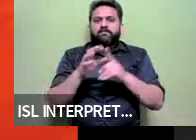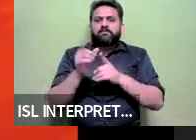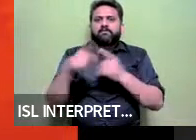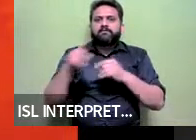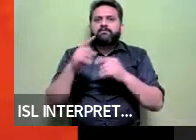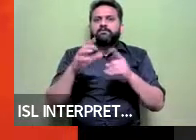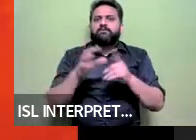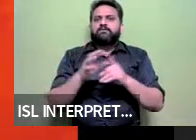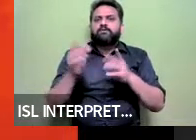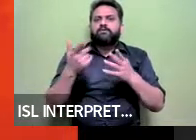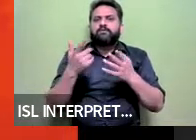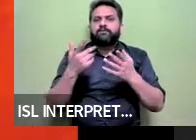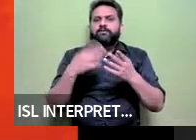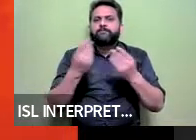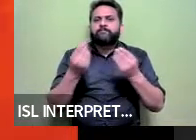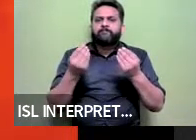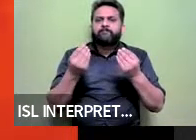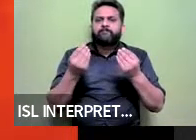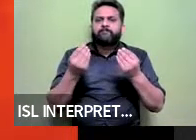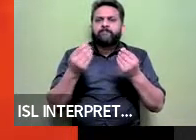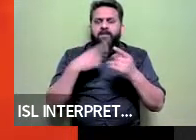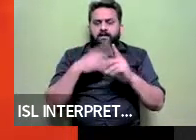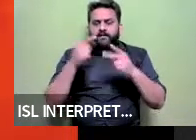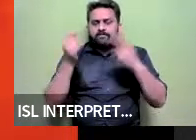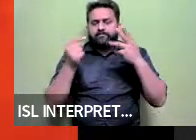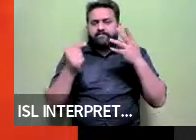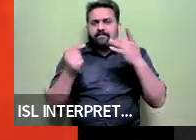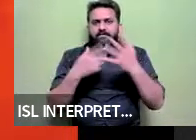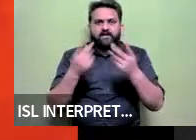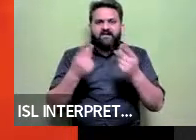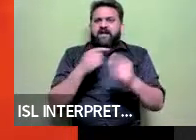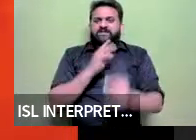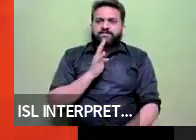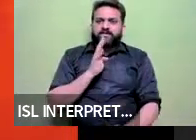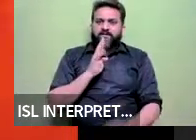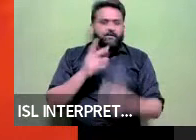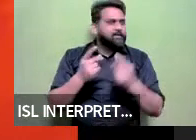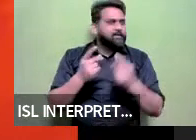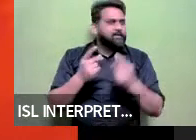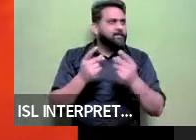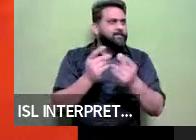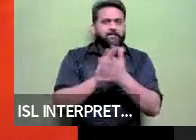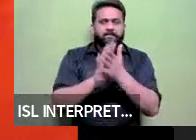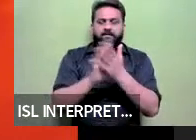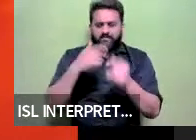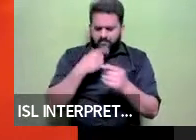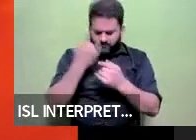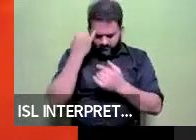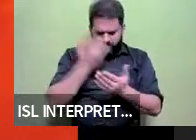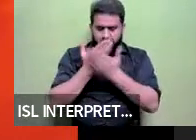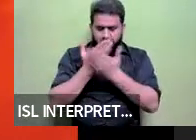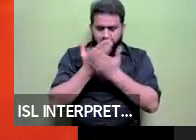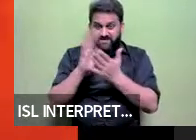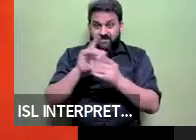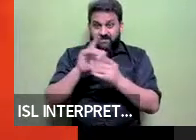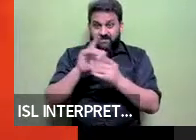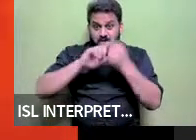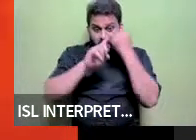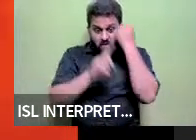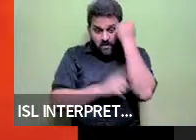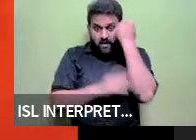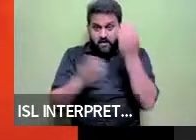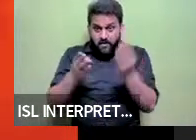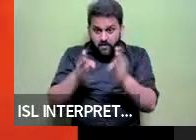start closing on, doing very fast on that. We suggest that your closing should also be like your